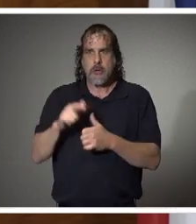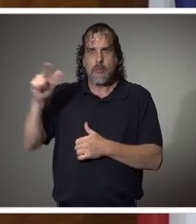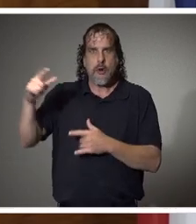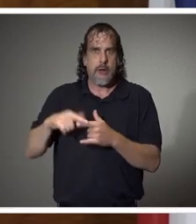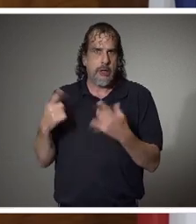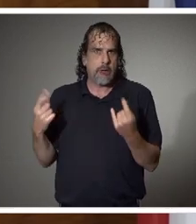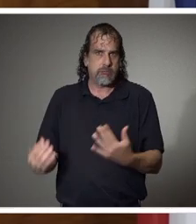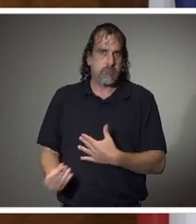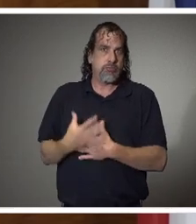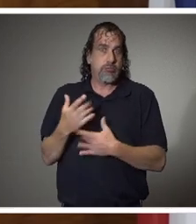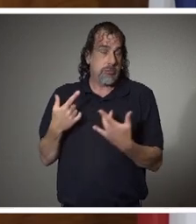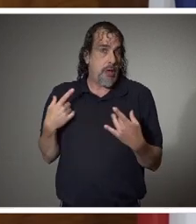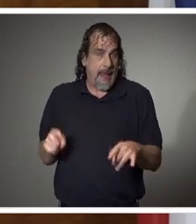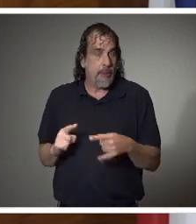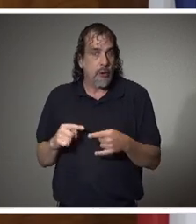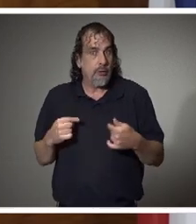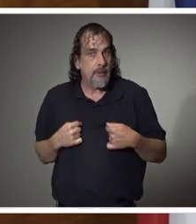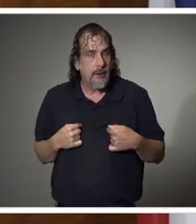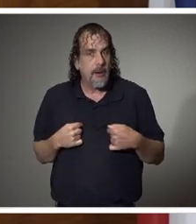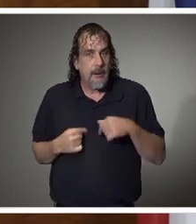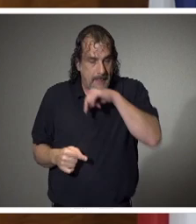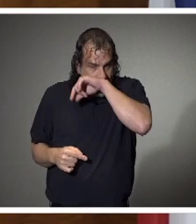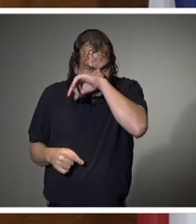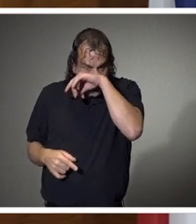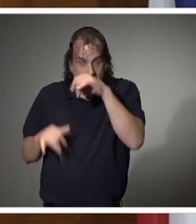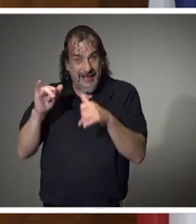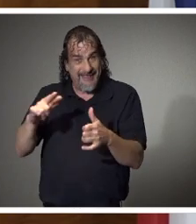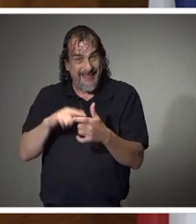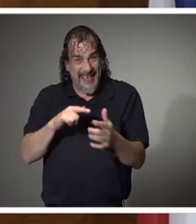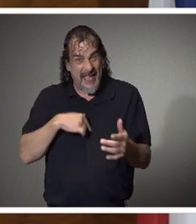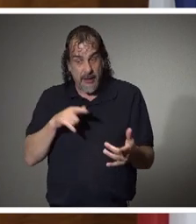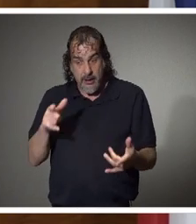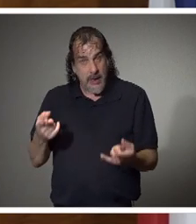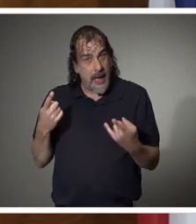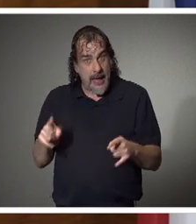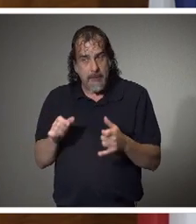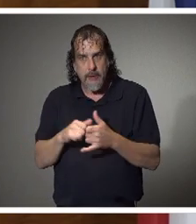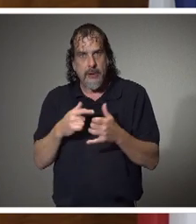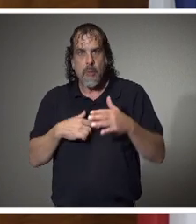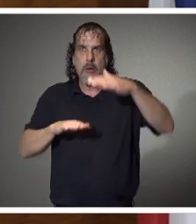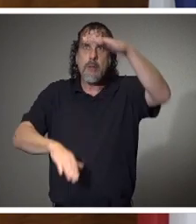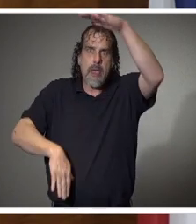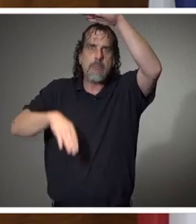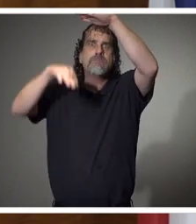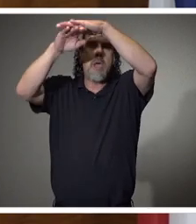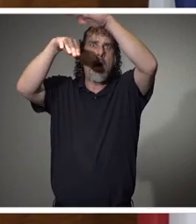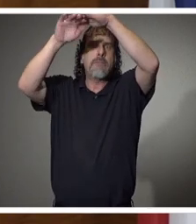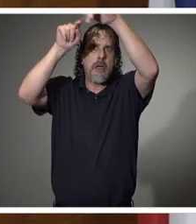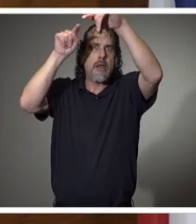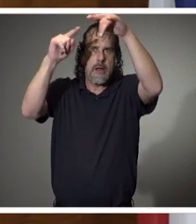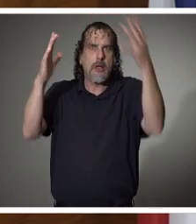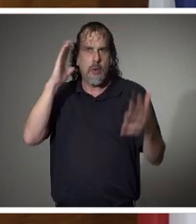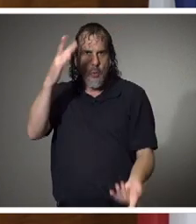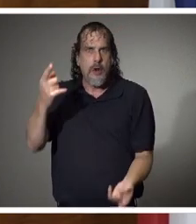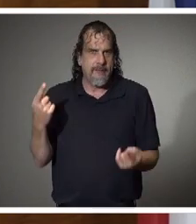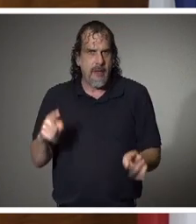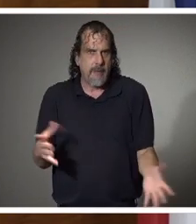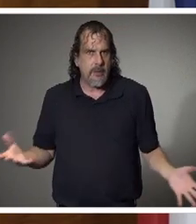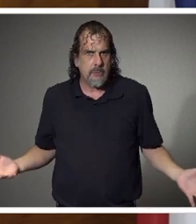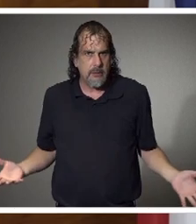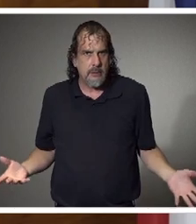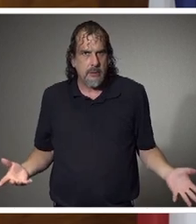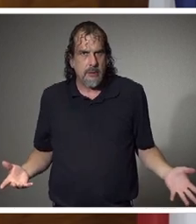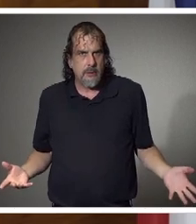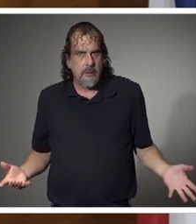and if that weren't the case, we would be closer to where IHME said we were going to be on March the 30th, which was